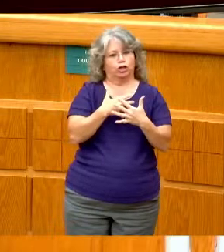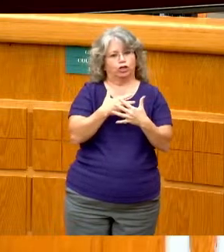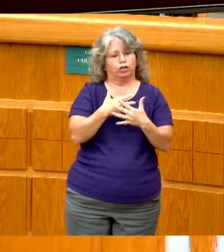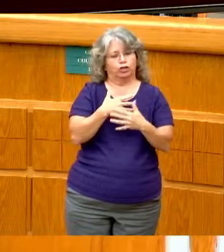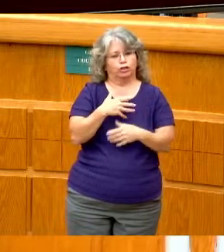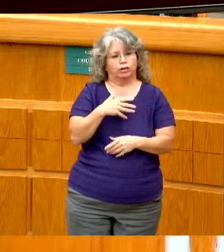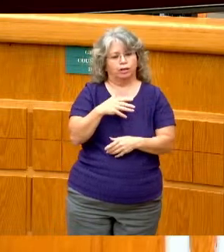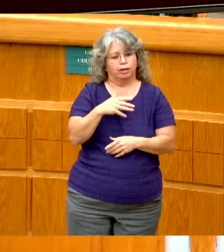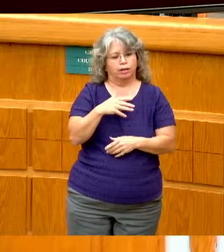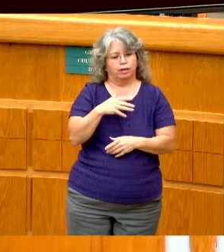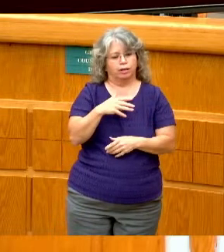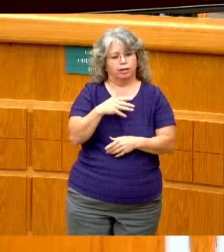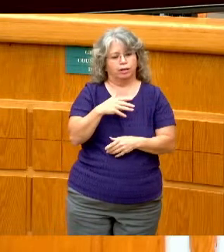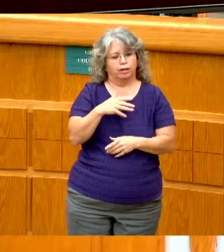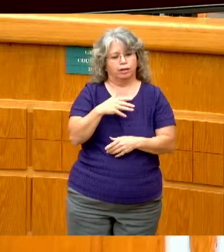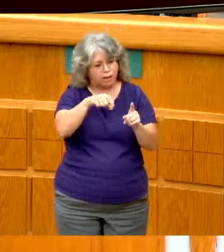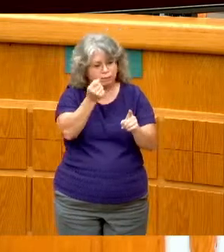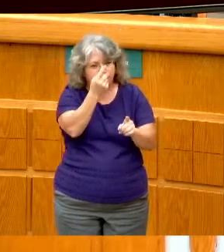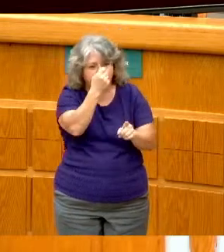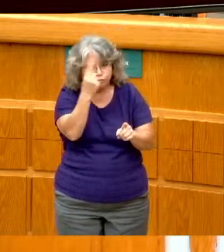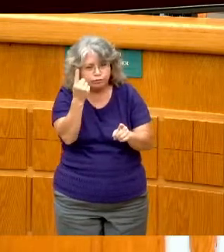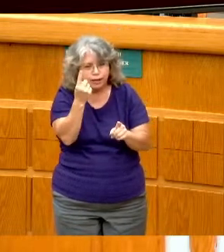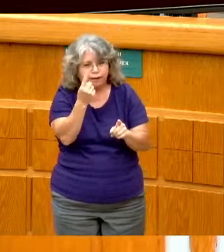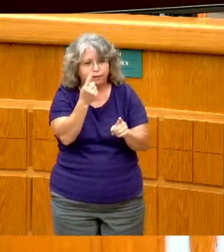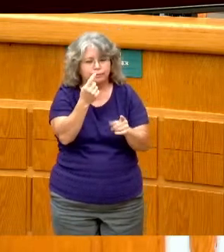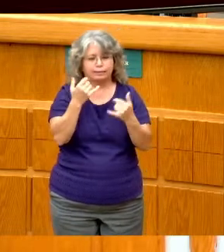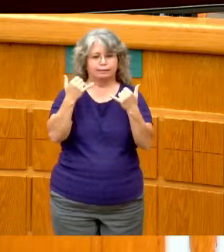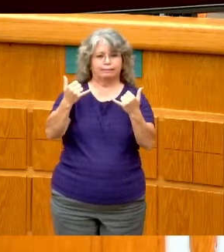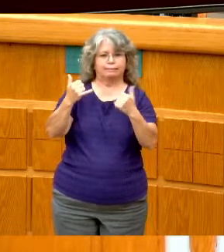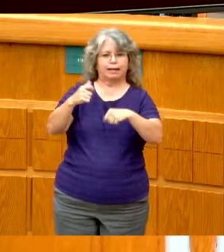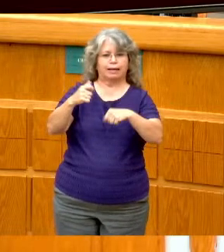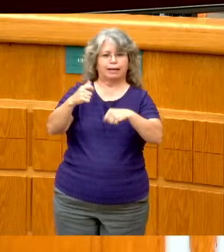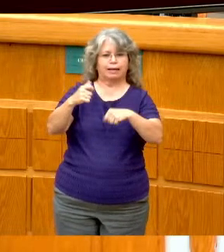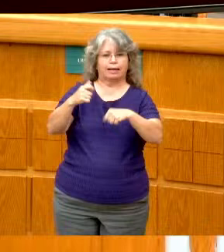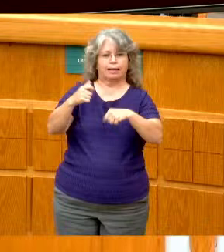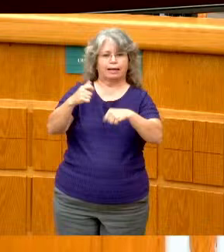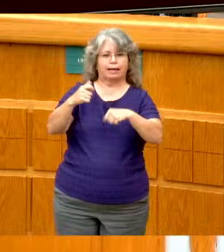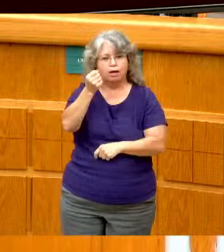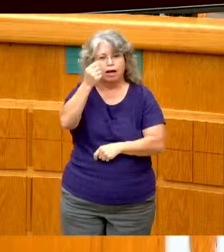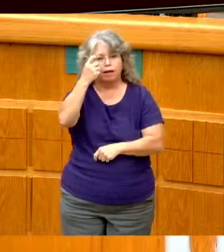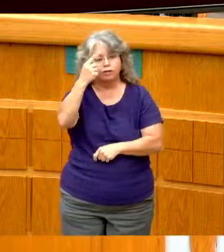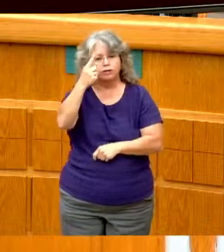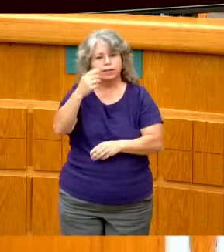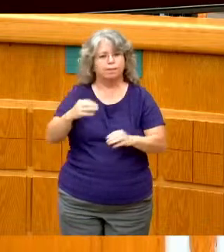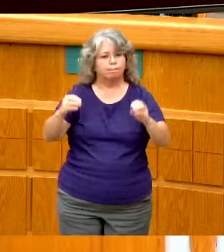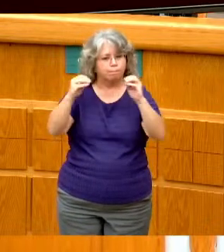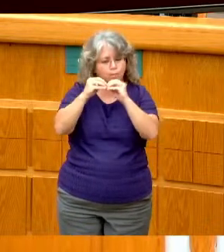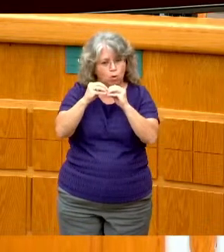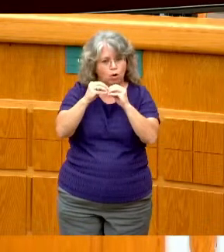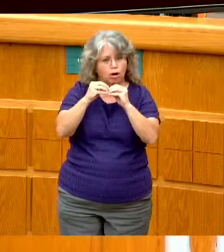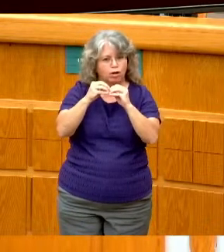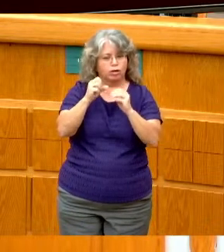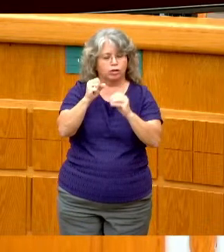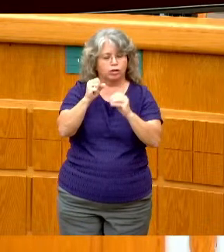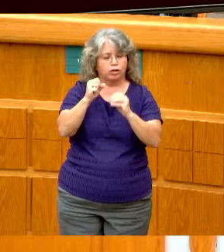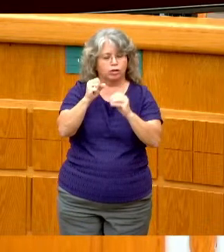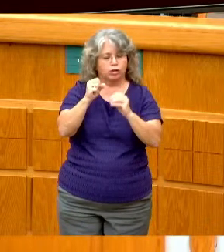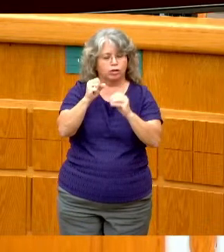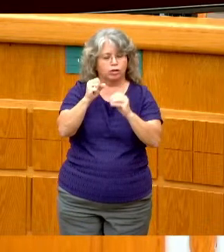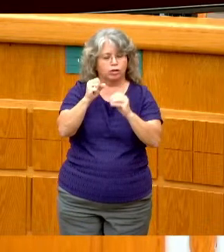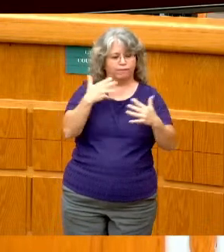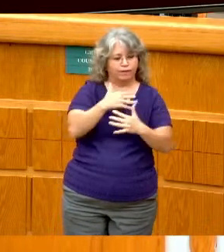to be understood. Now is the time to understand more so we can fear